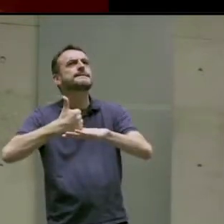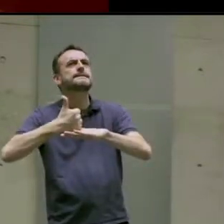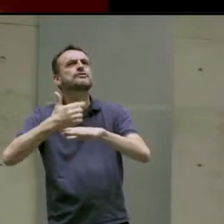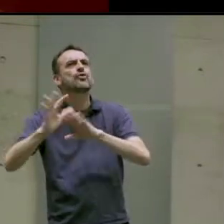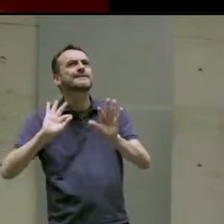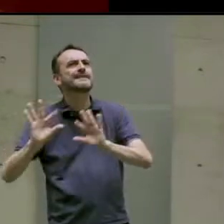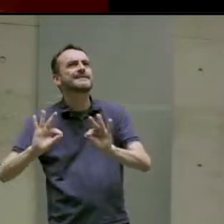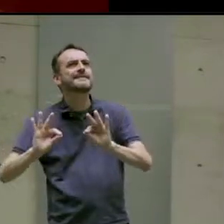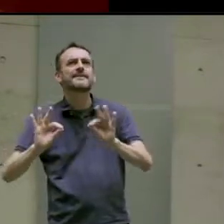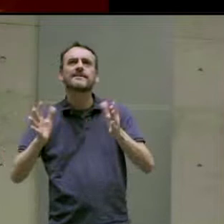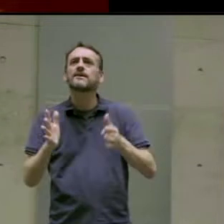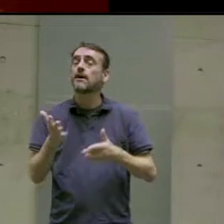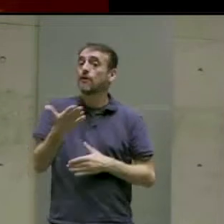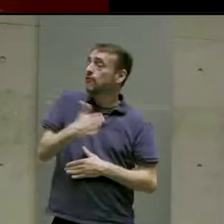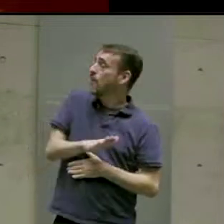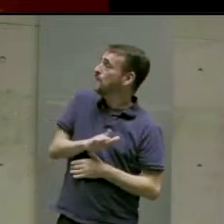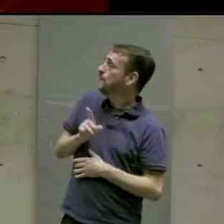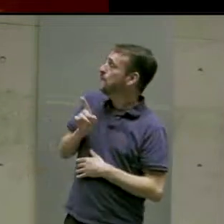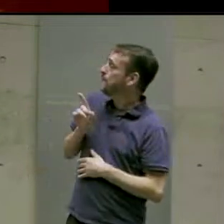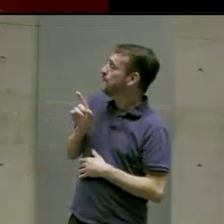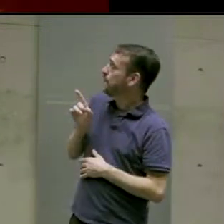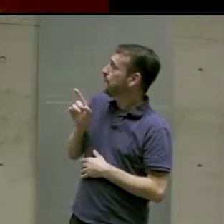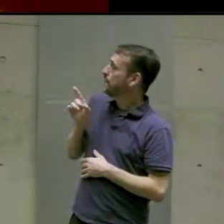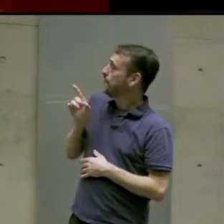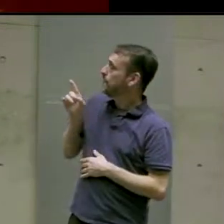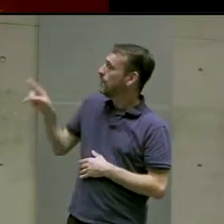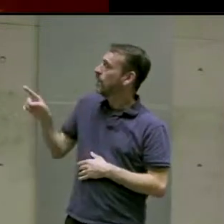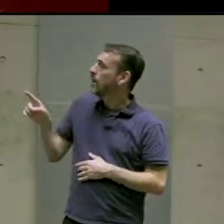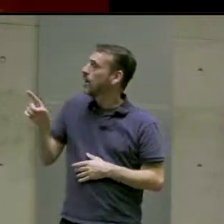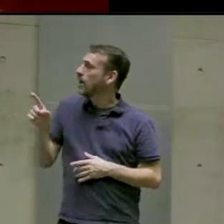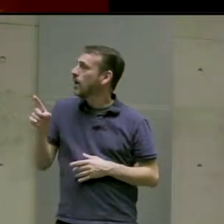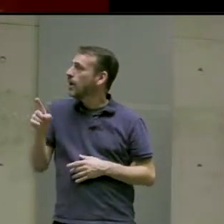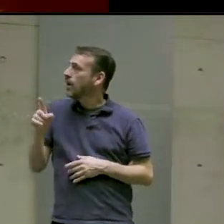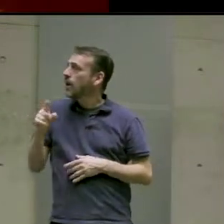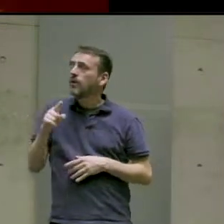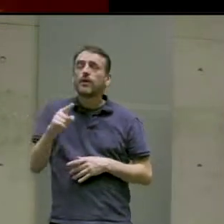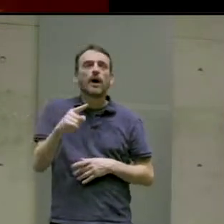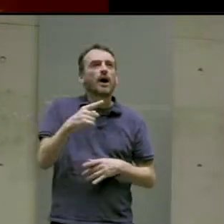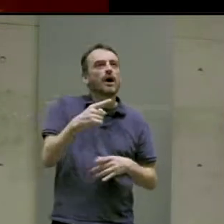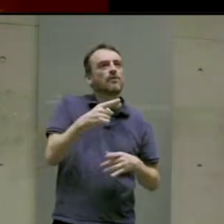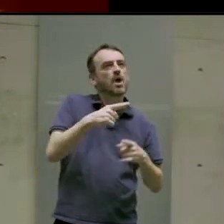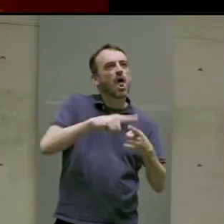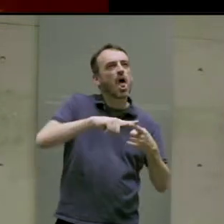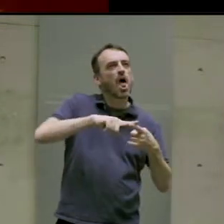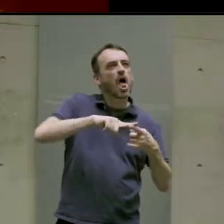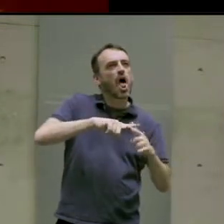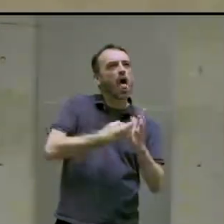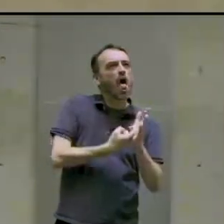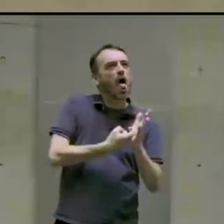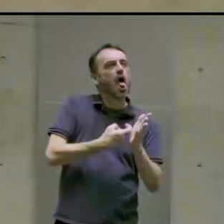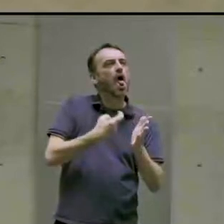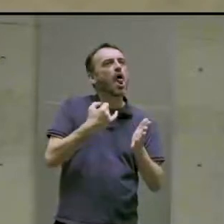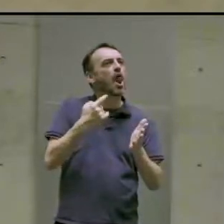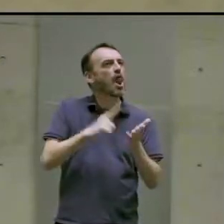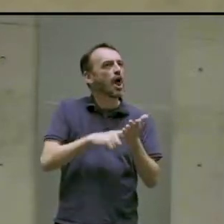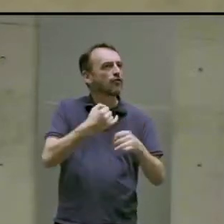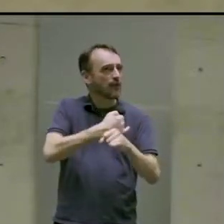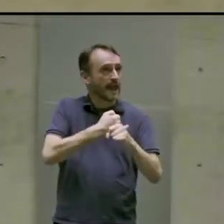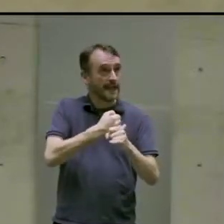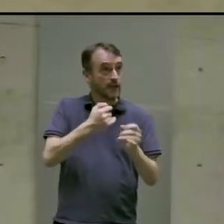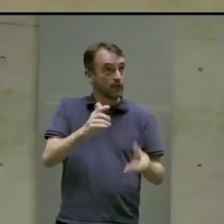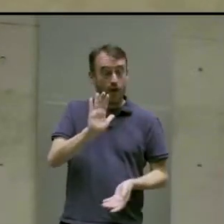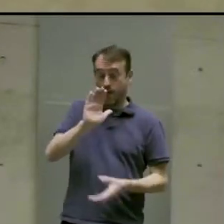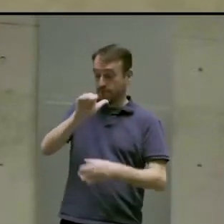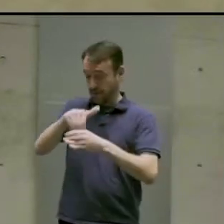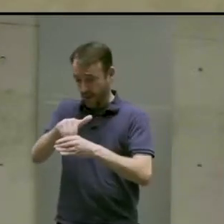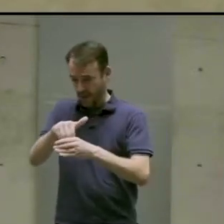choice from The Trouble with Earl Grey, another one of my games. And basically, you come into it knowing very little, and